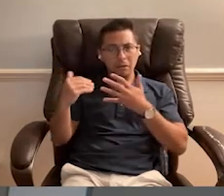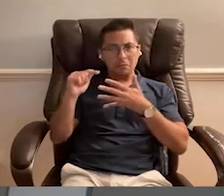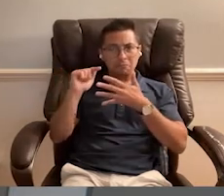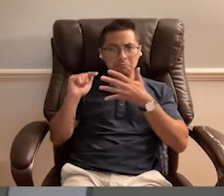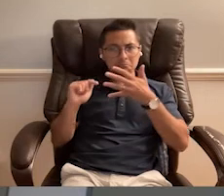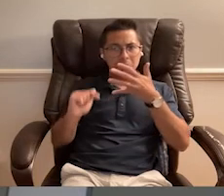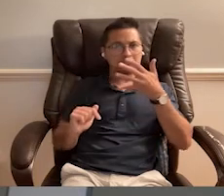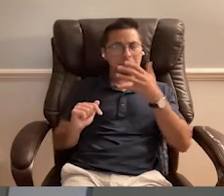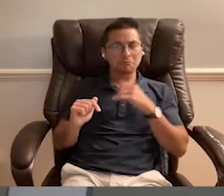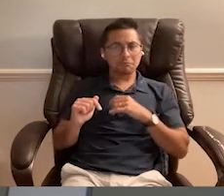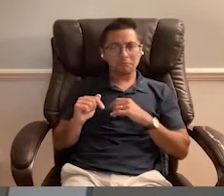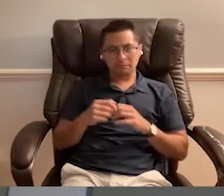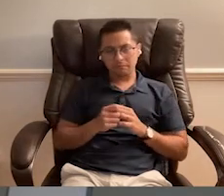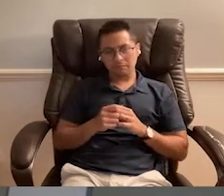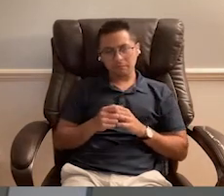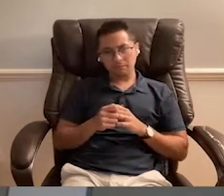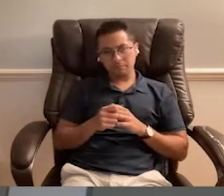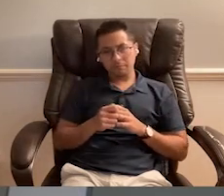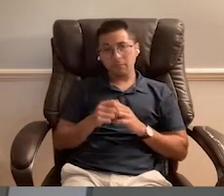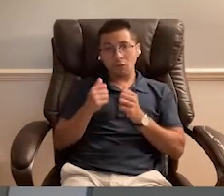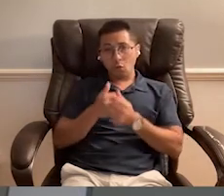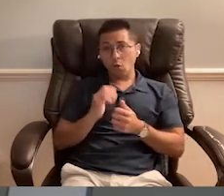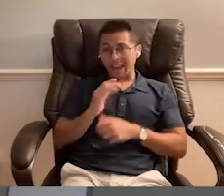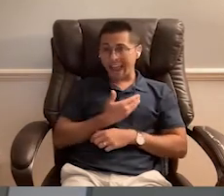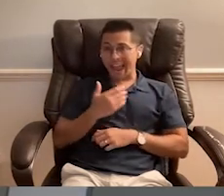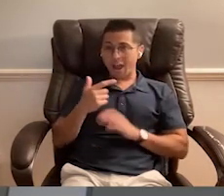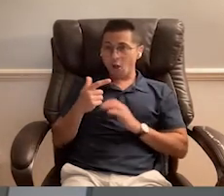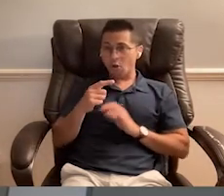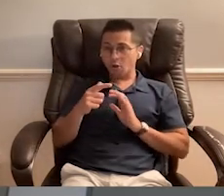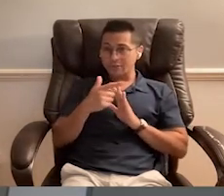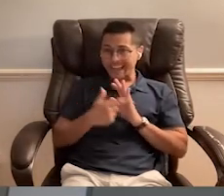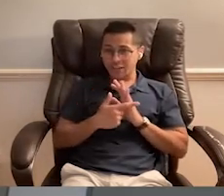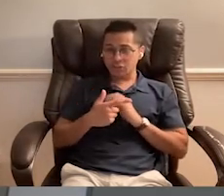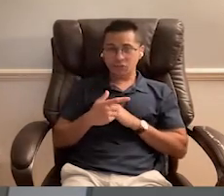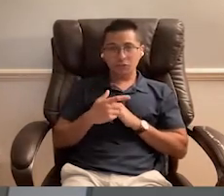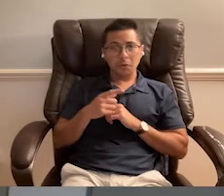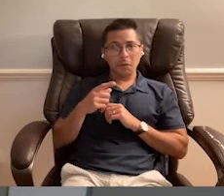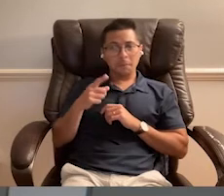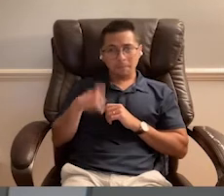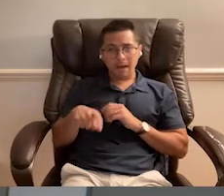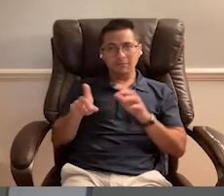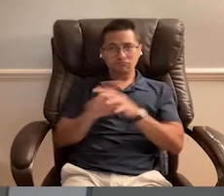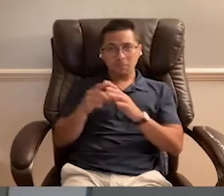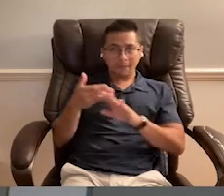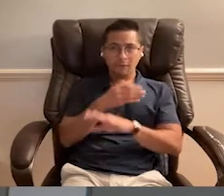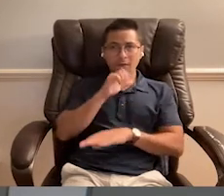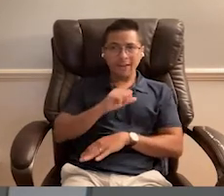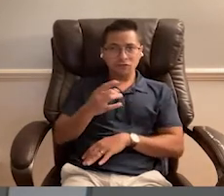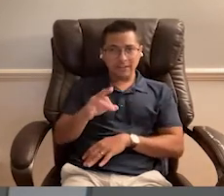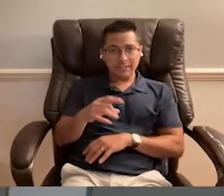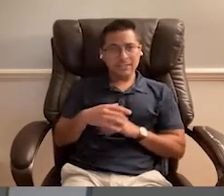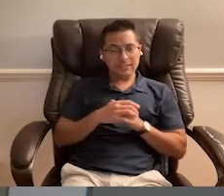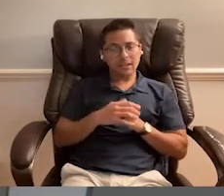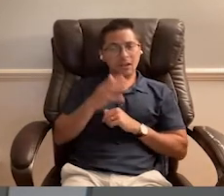Down syndrome, Phelan-McDermid syndrome, and Prader-Willi syndrome. And according to our statute, it must manifest